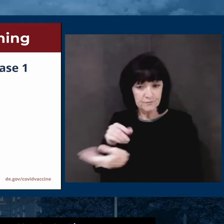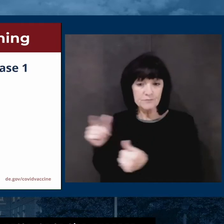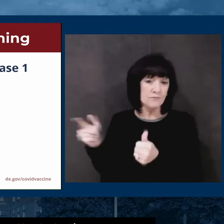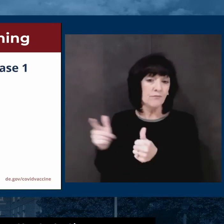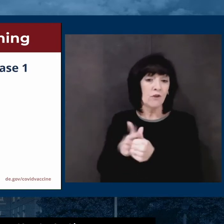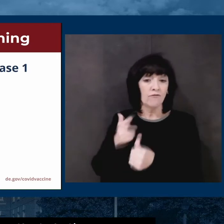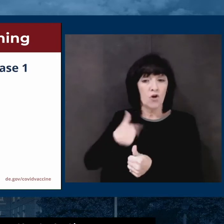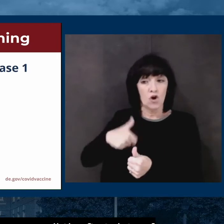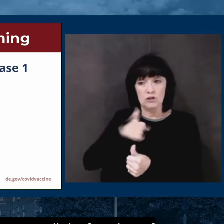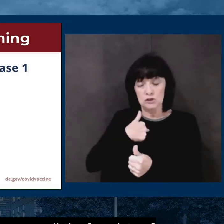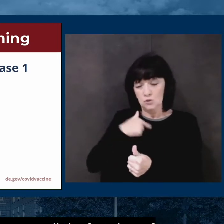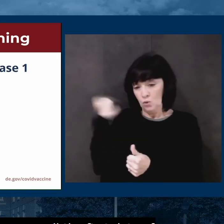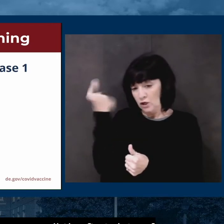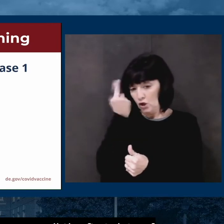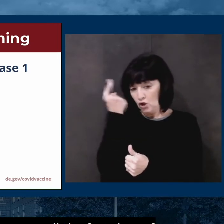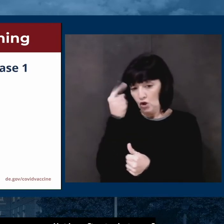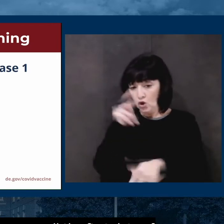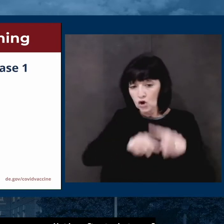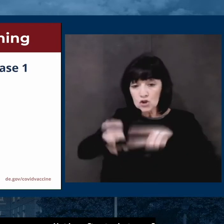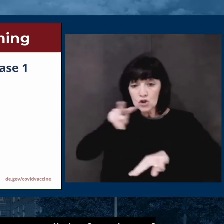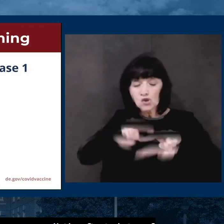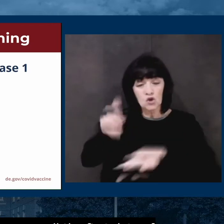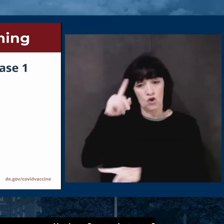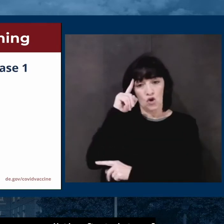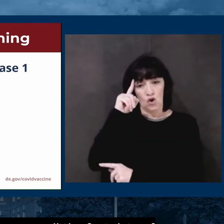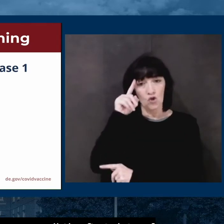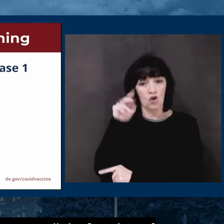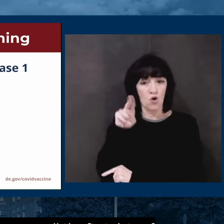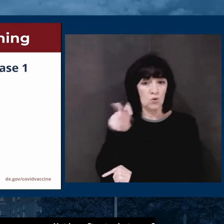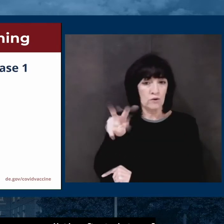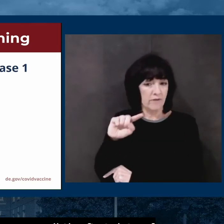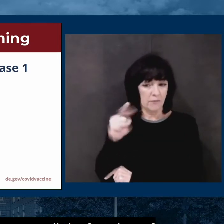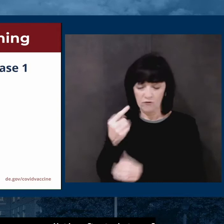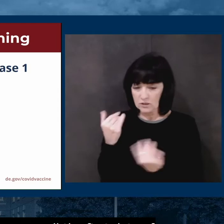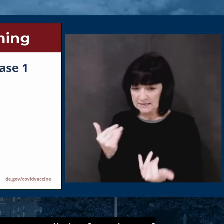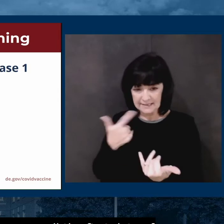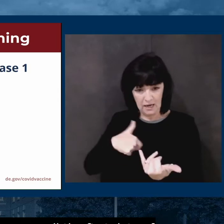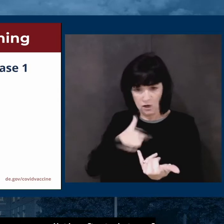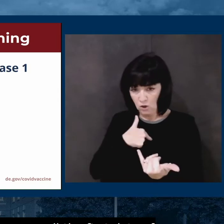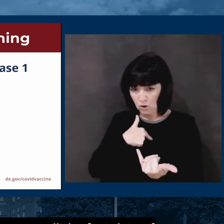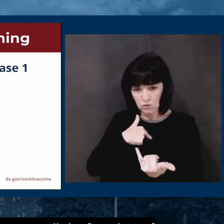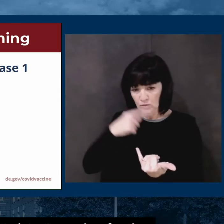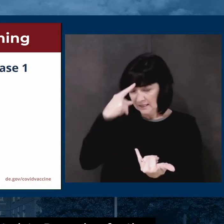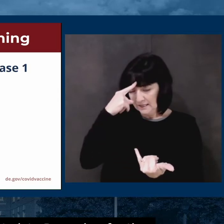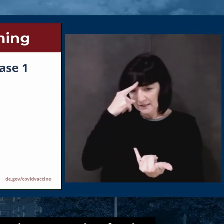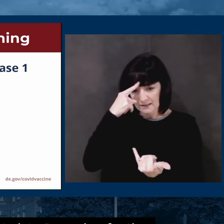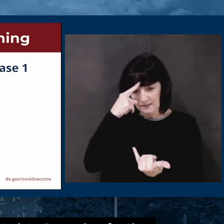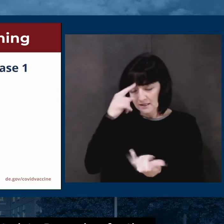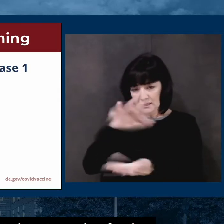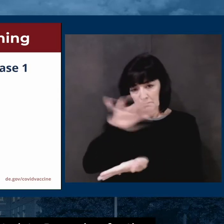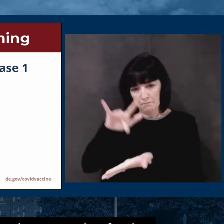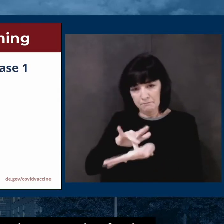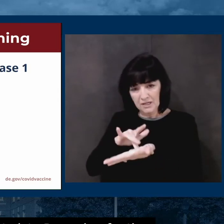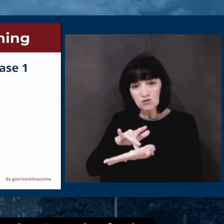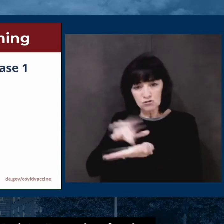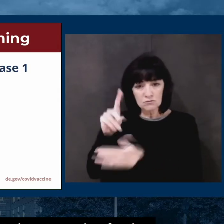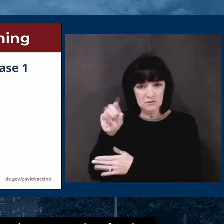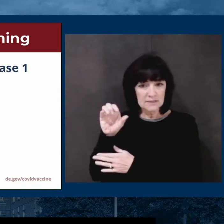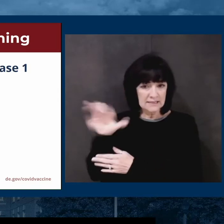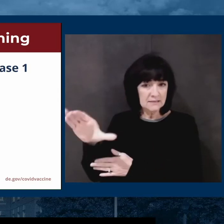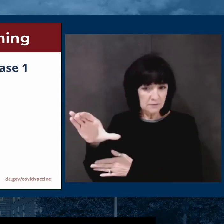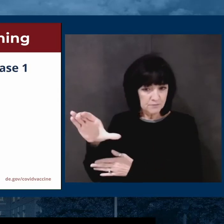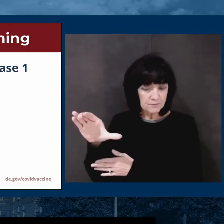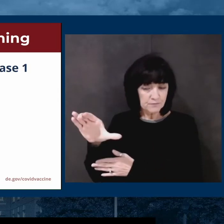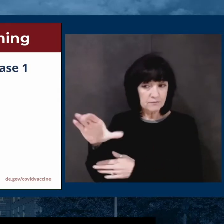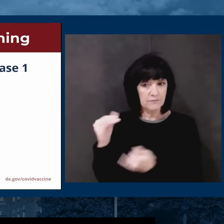now looking at mid to late December for the initial supply rollout. And, as more vaccine becomes available,